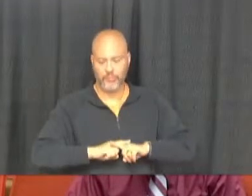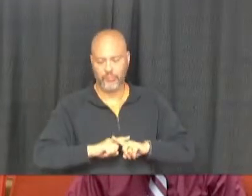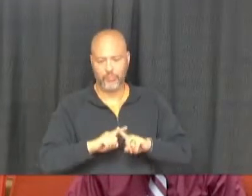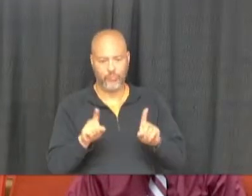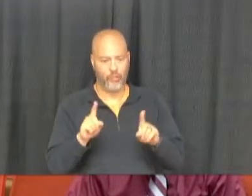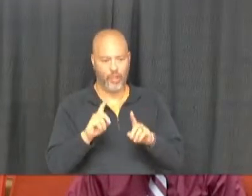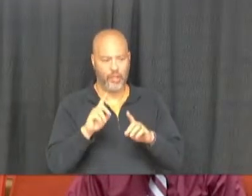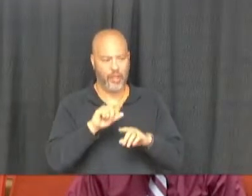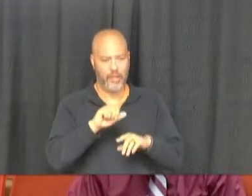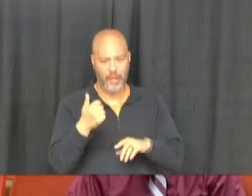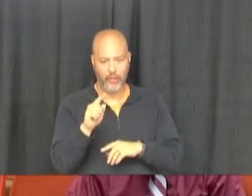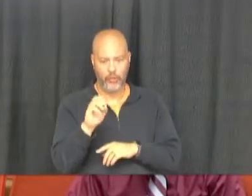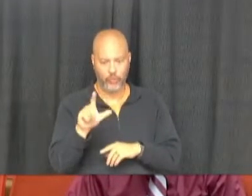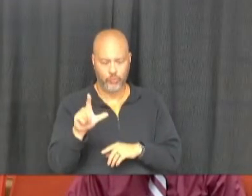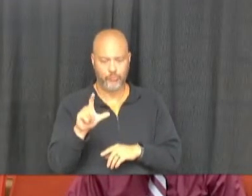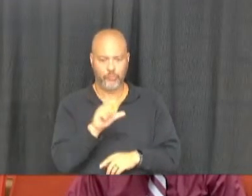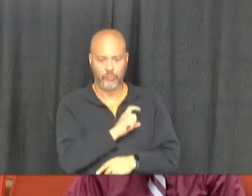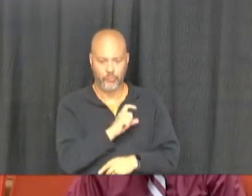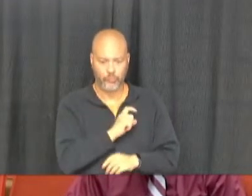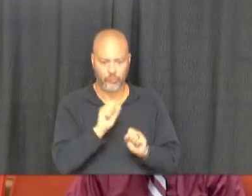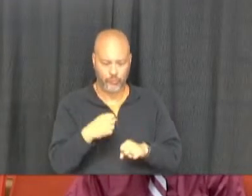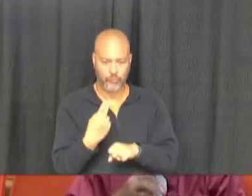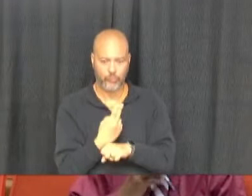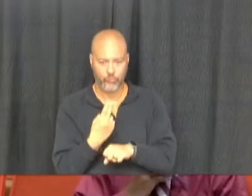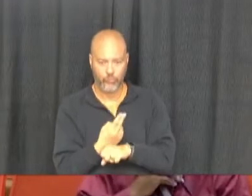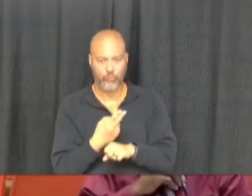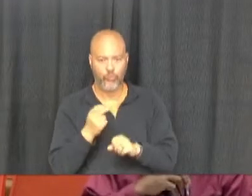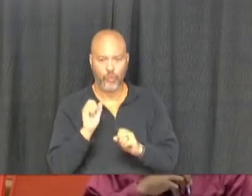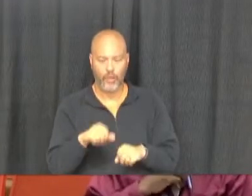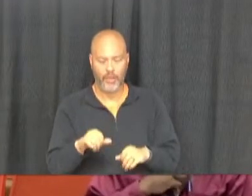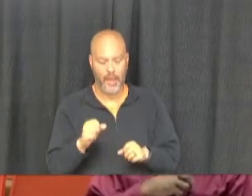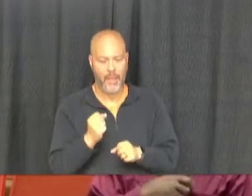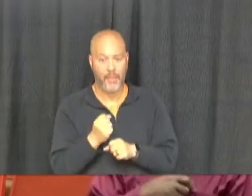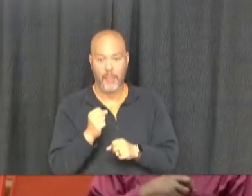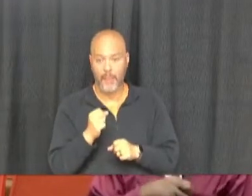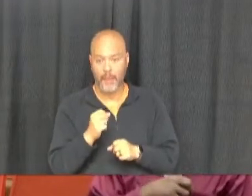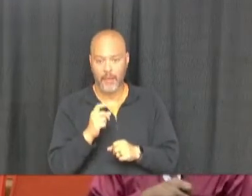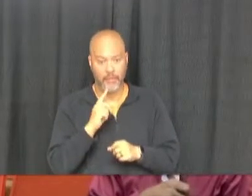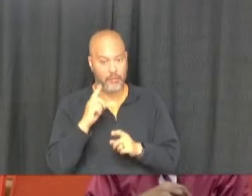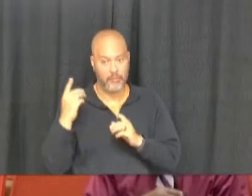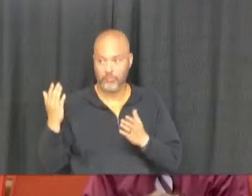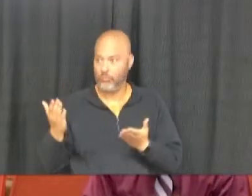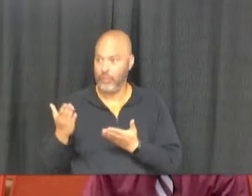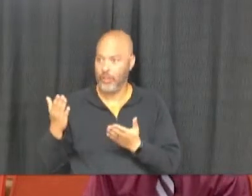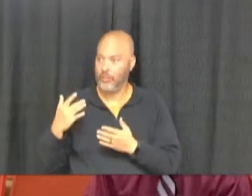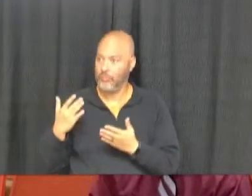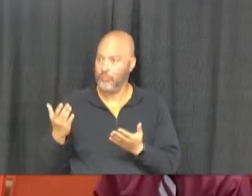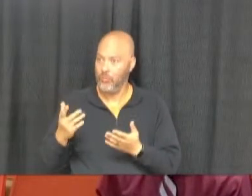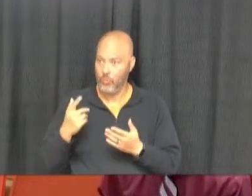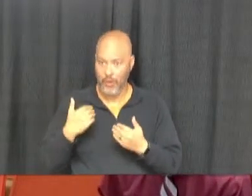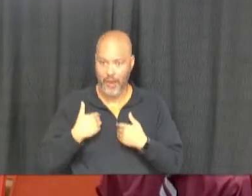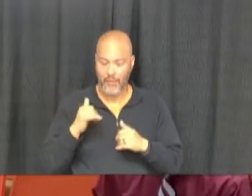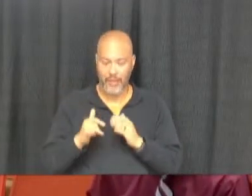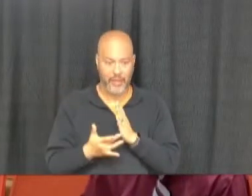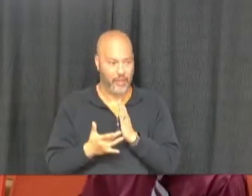another tool that law enforcement can use that it's literally been around more than, I found one case that I